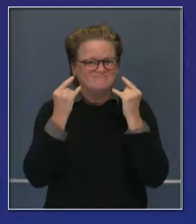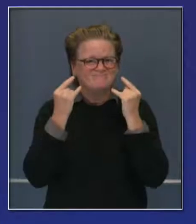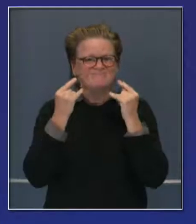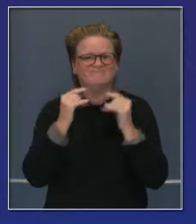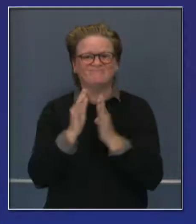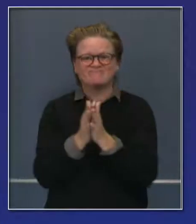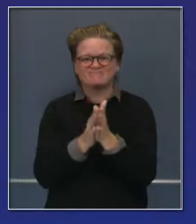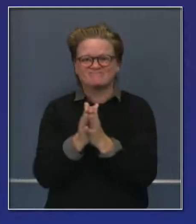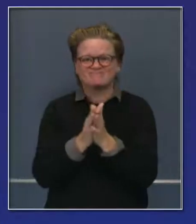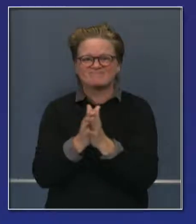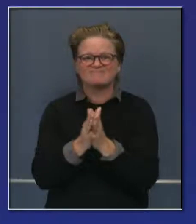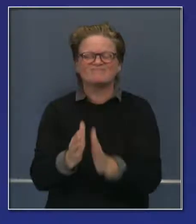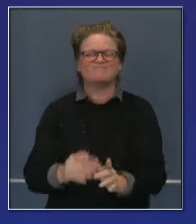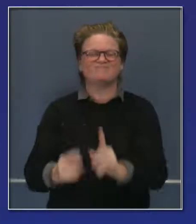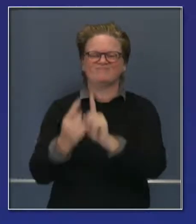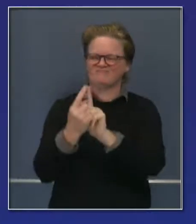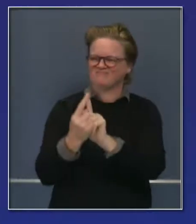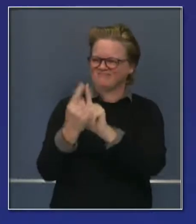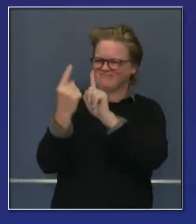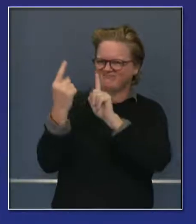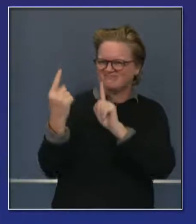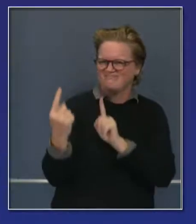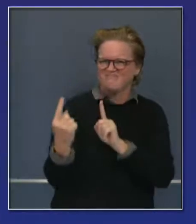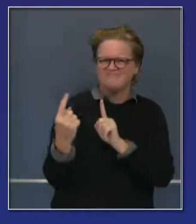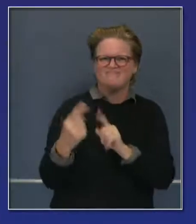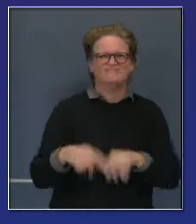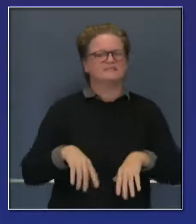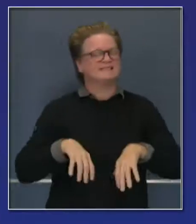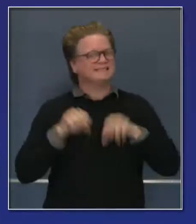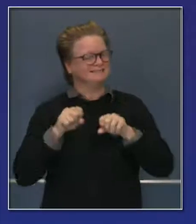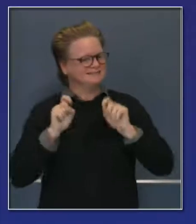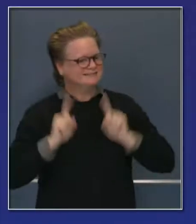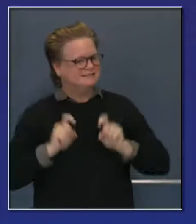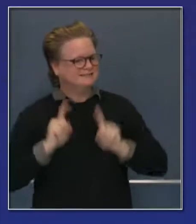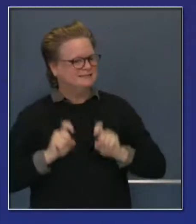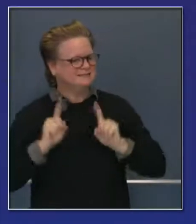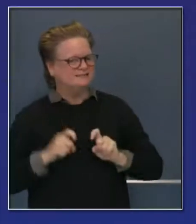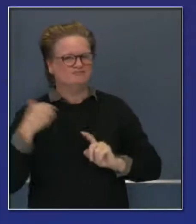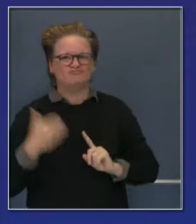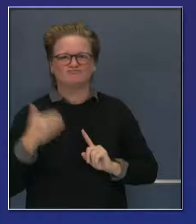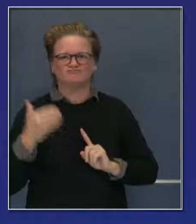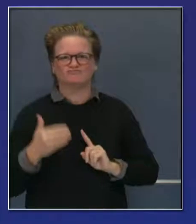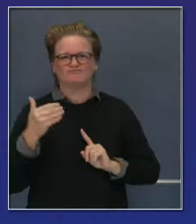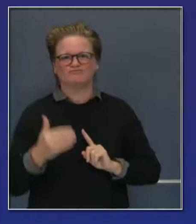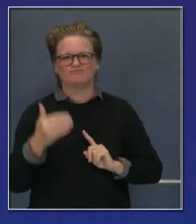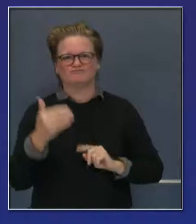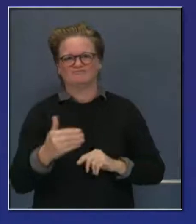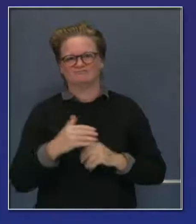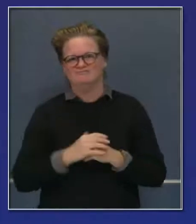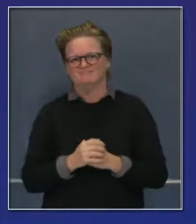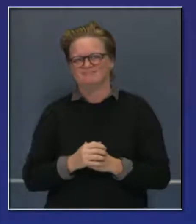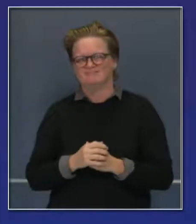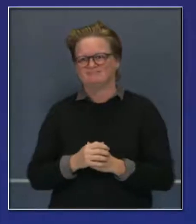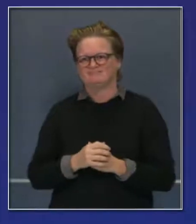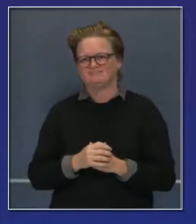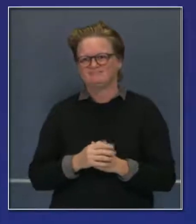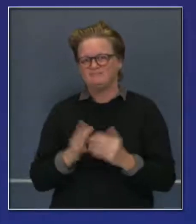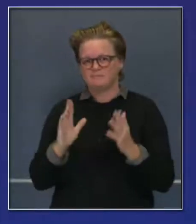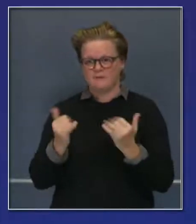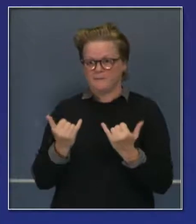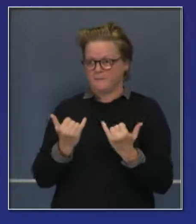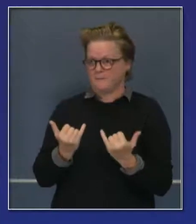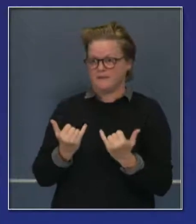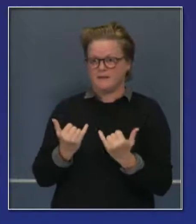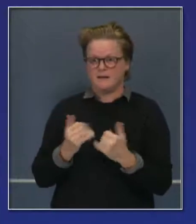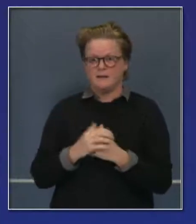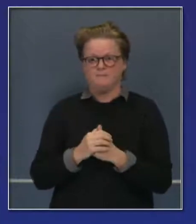for getting a test, and now we're making it cheaper. You'll see it get down to 20% of the existing costs for taxpayers